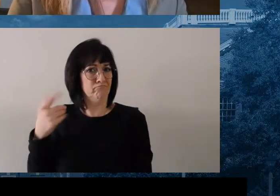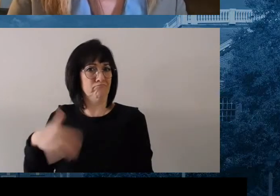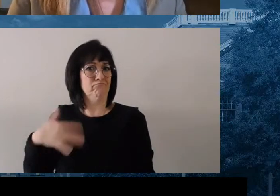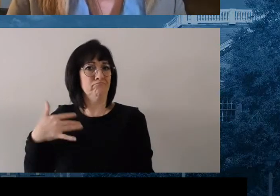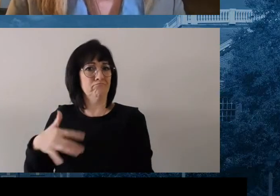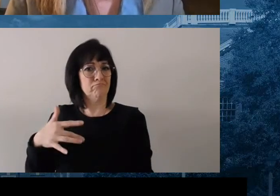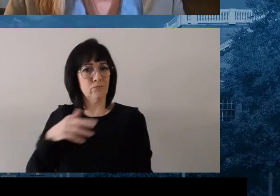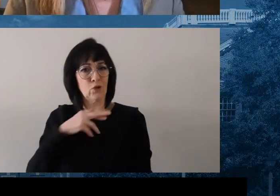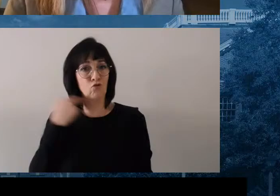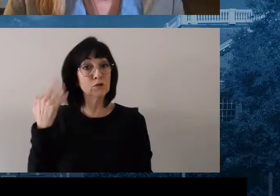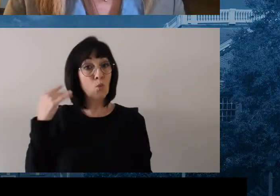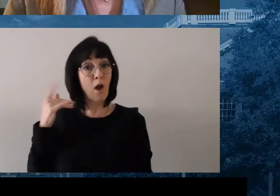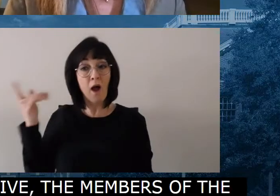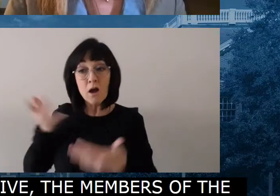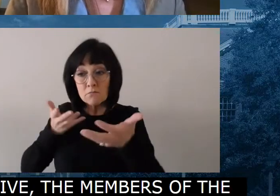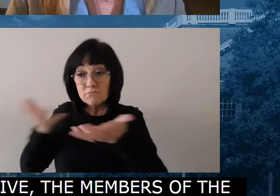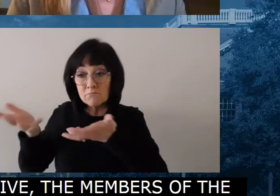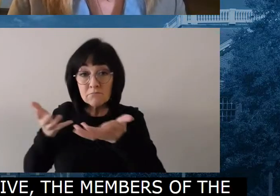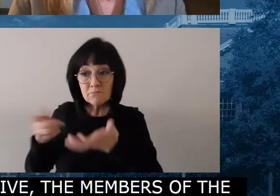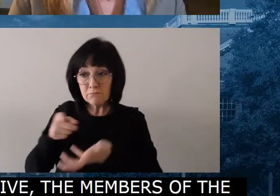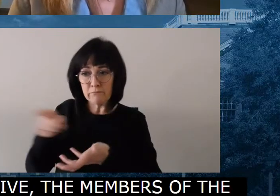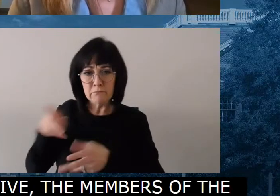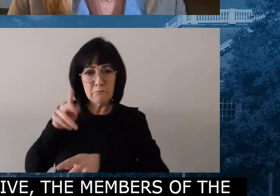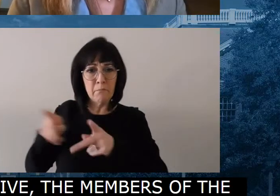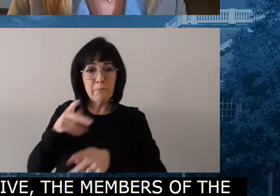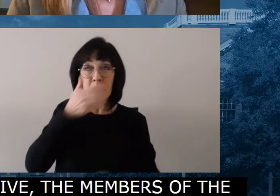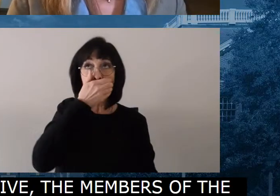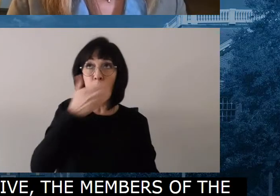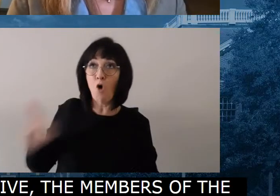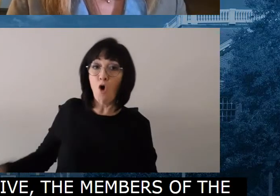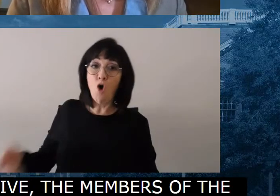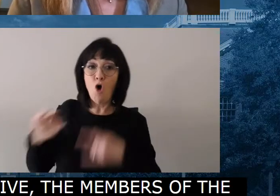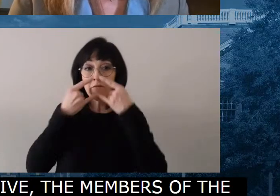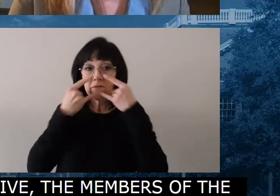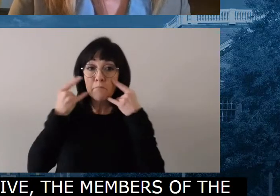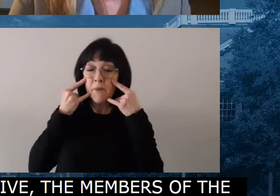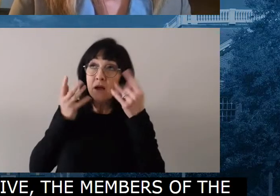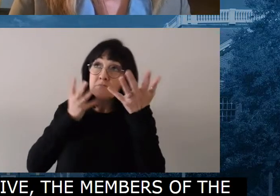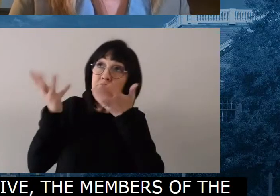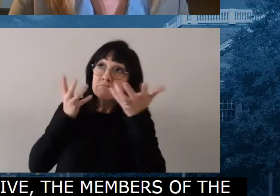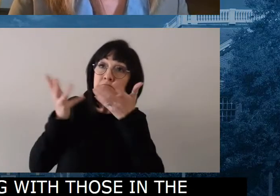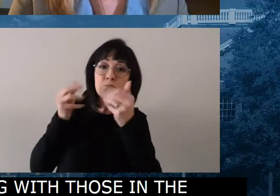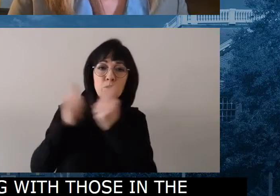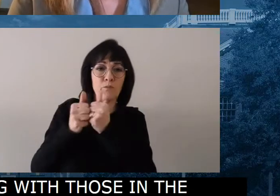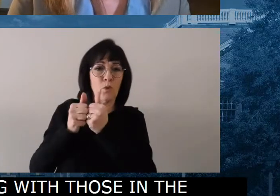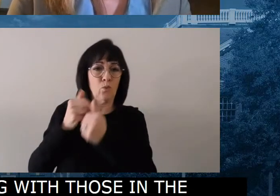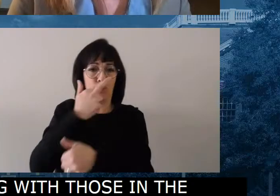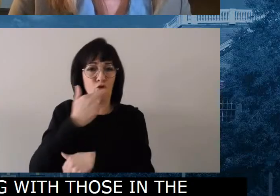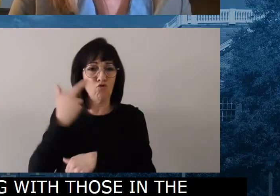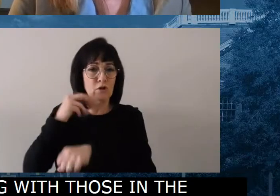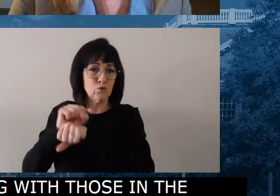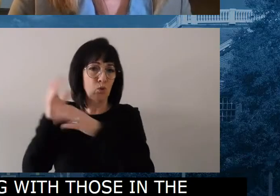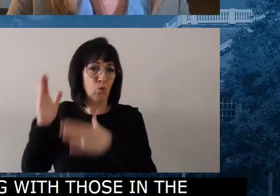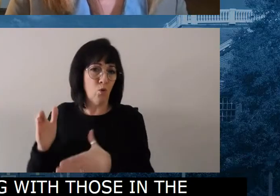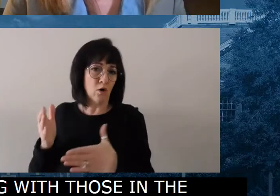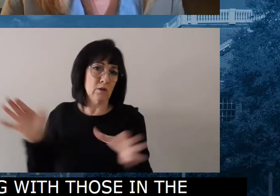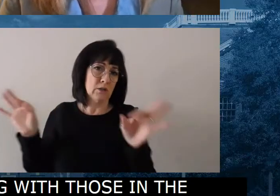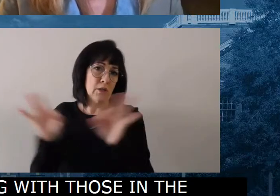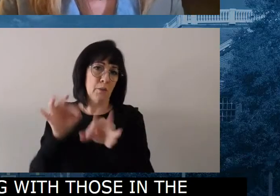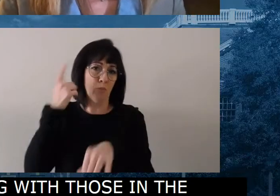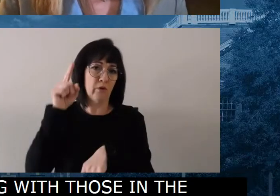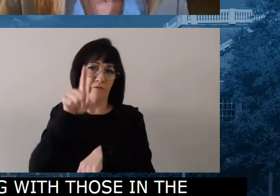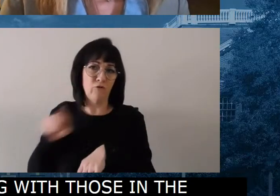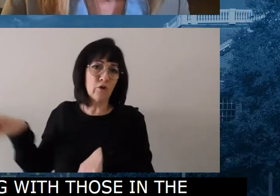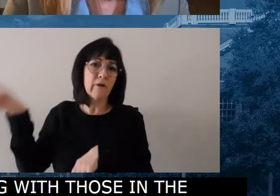to offer invitations to those in the food service industry